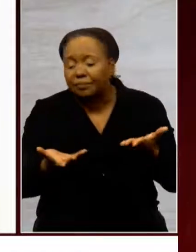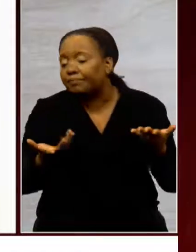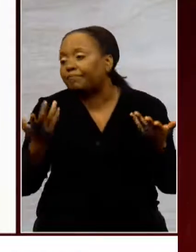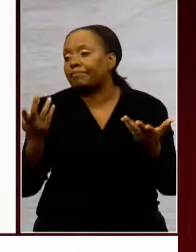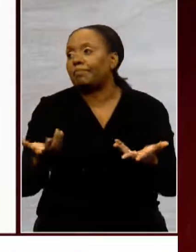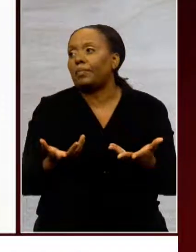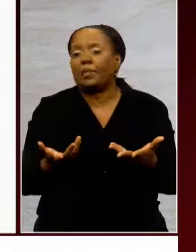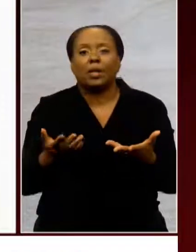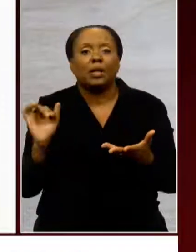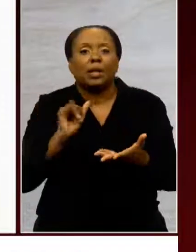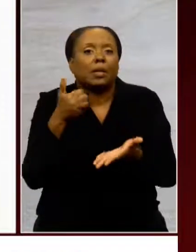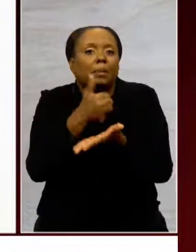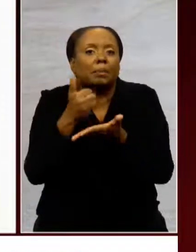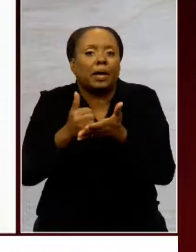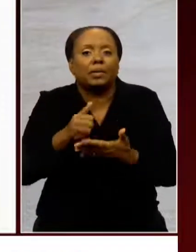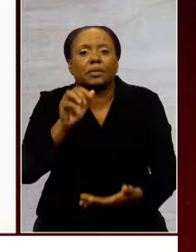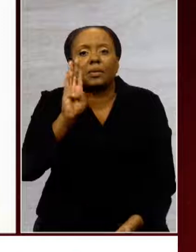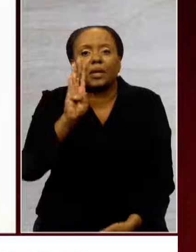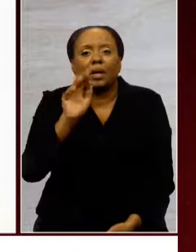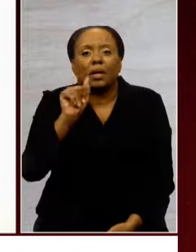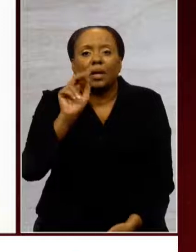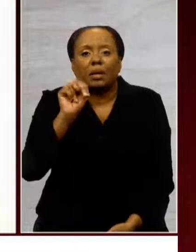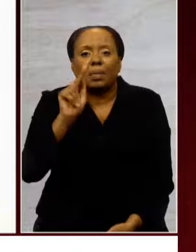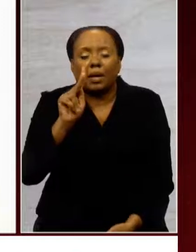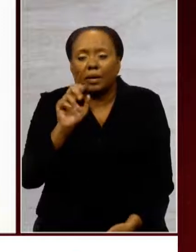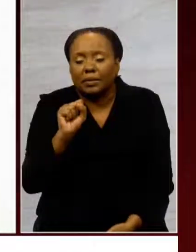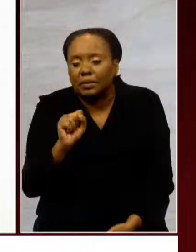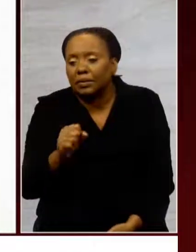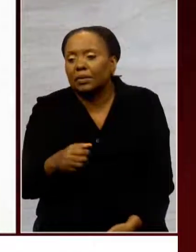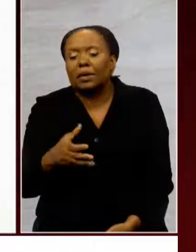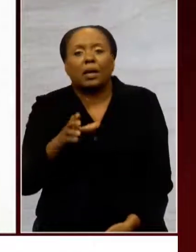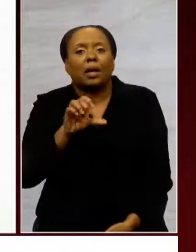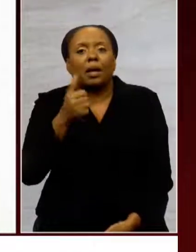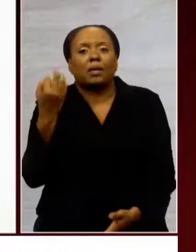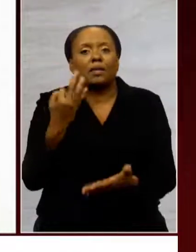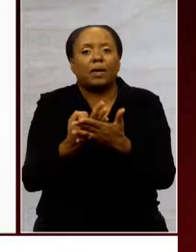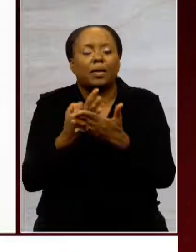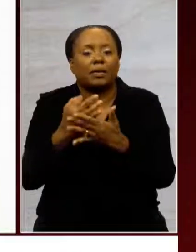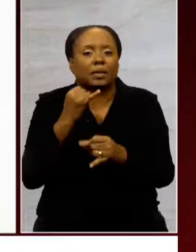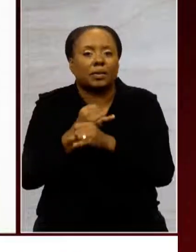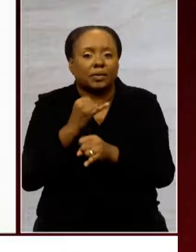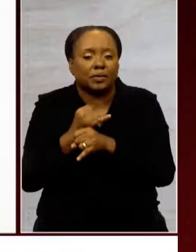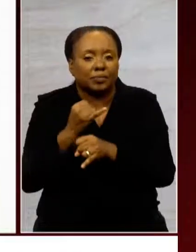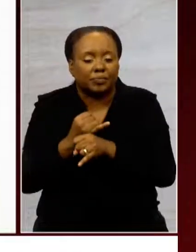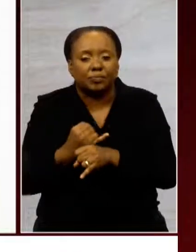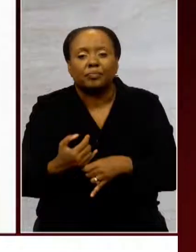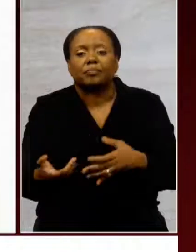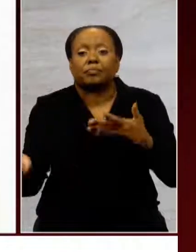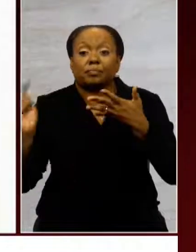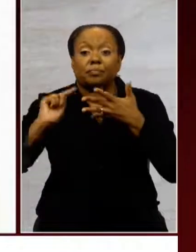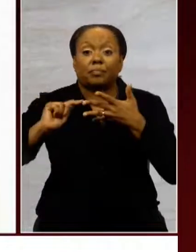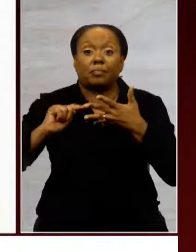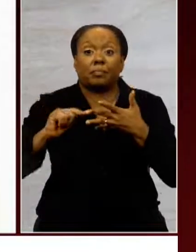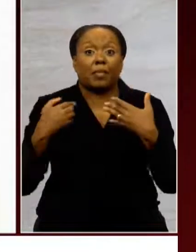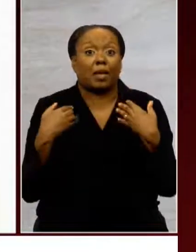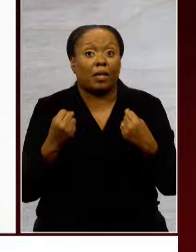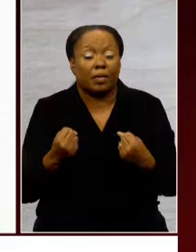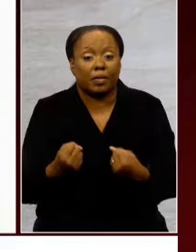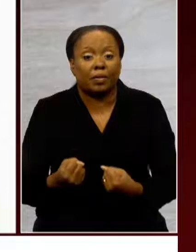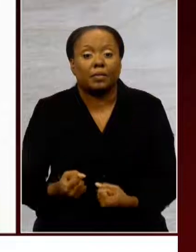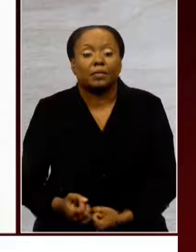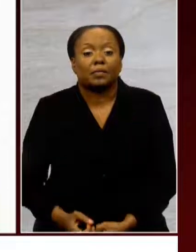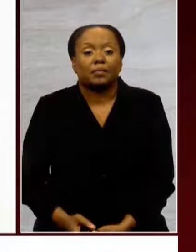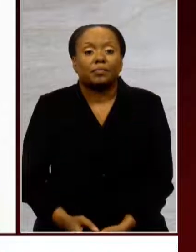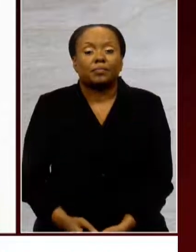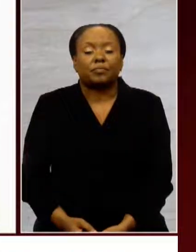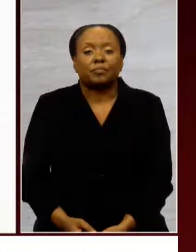from banks and other financial insurance companies and other financial institutions, whether that is health. And